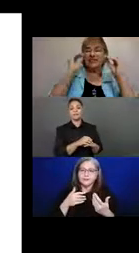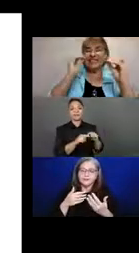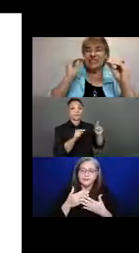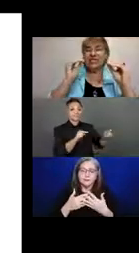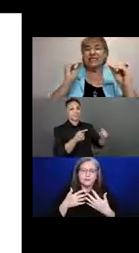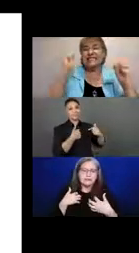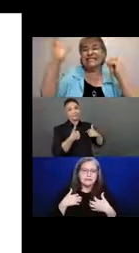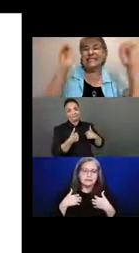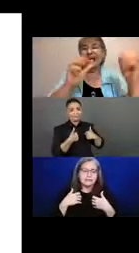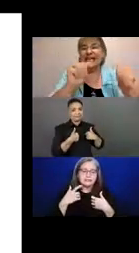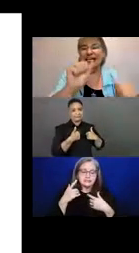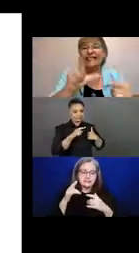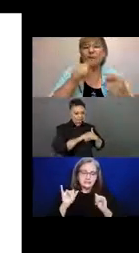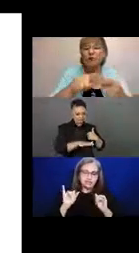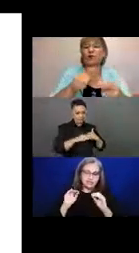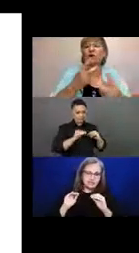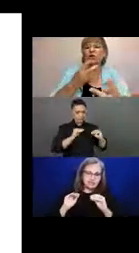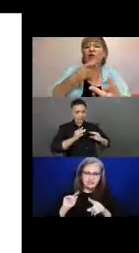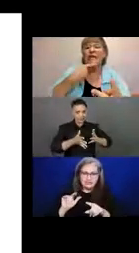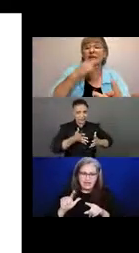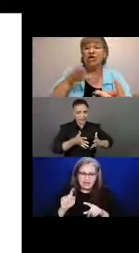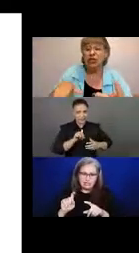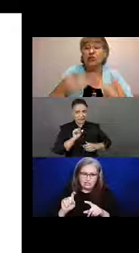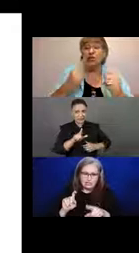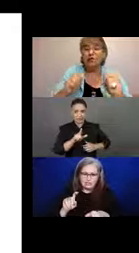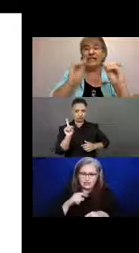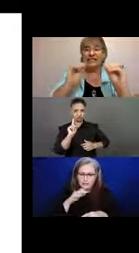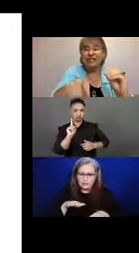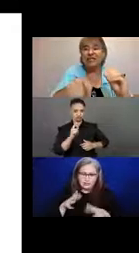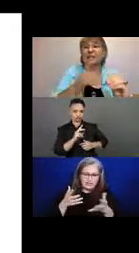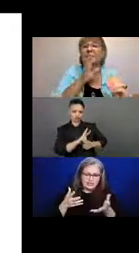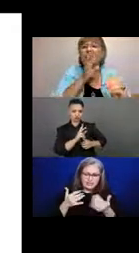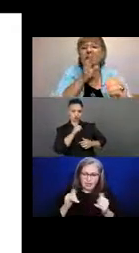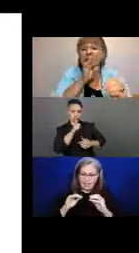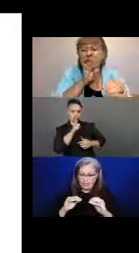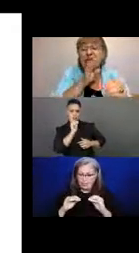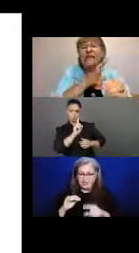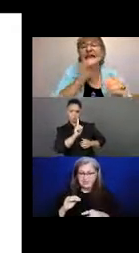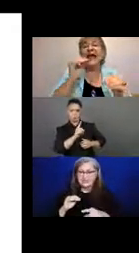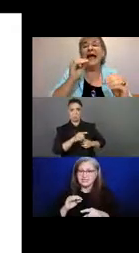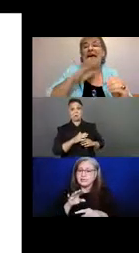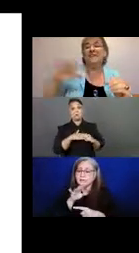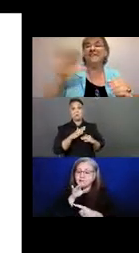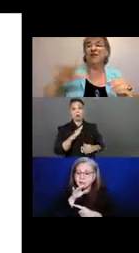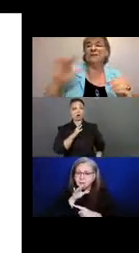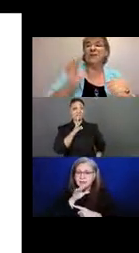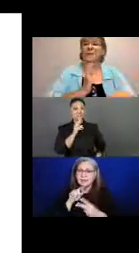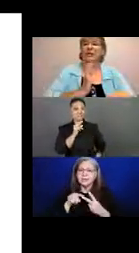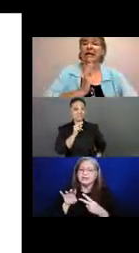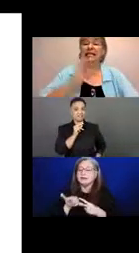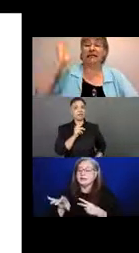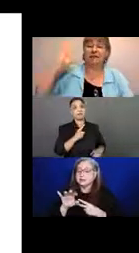concerns about teaching signing ASL to her two hearing children. She tried to teach them to speak and